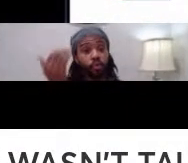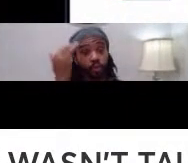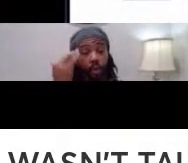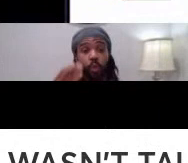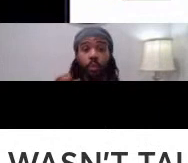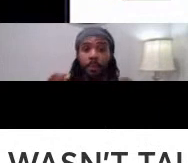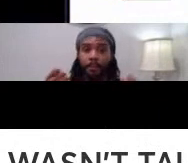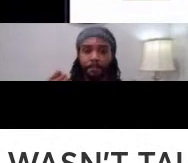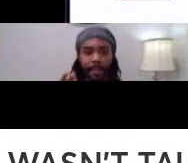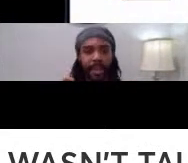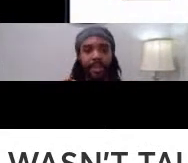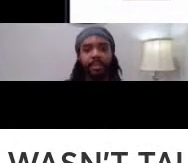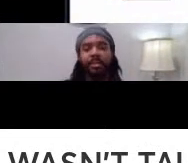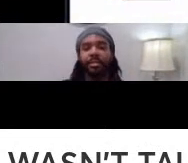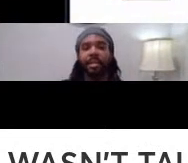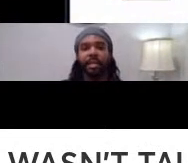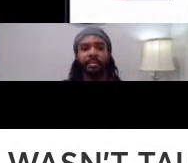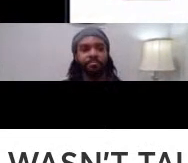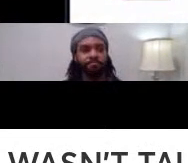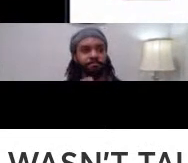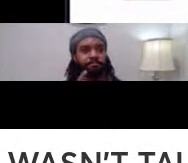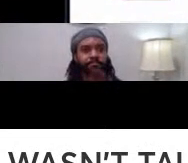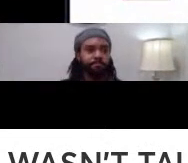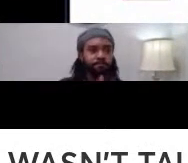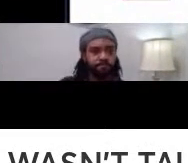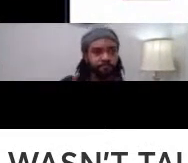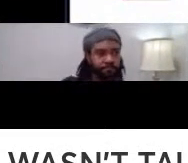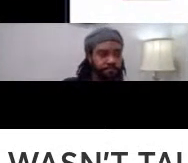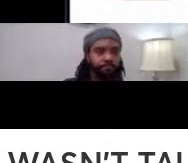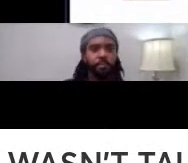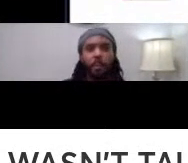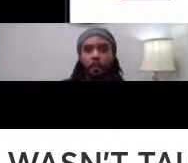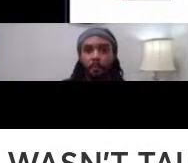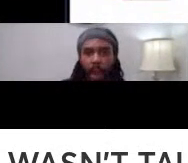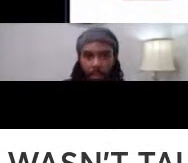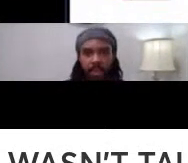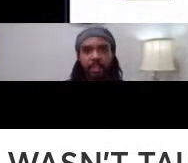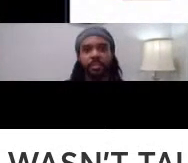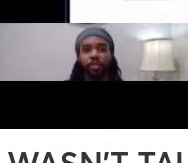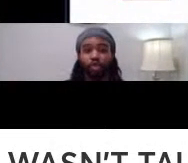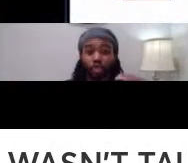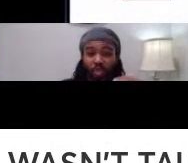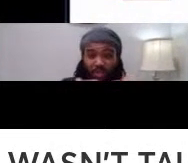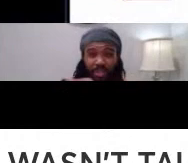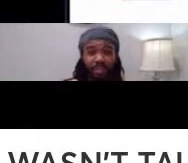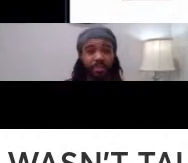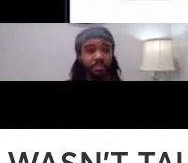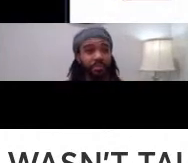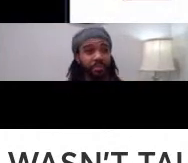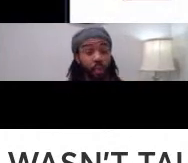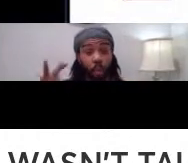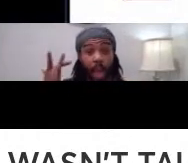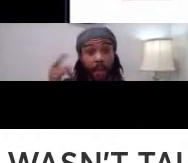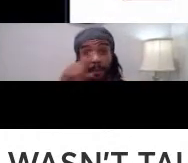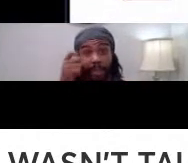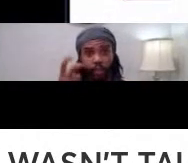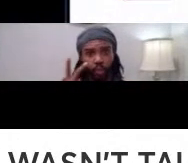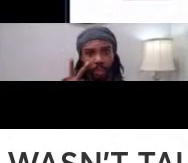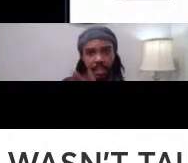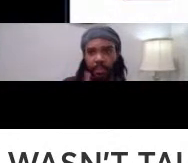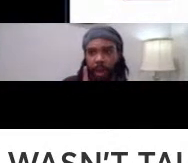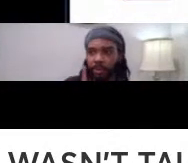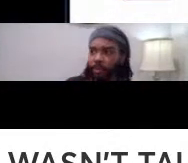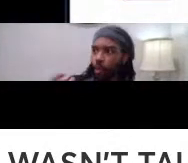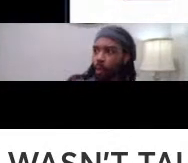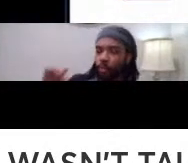multiracial democracy, public education, and racial and social justice because we have been winning in the court of public opinion and